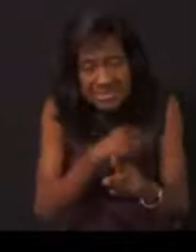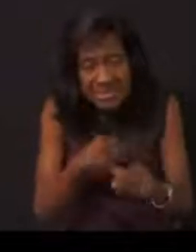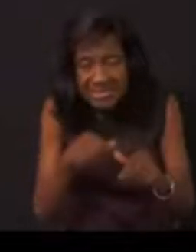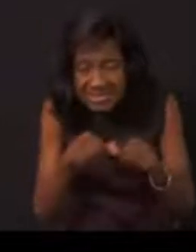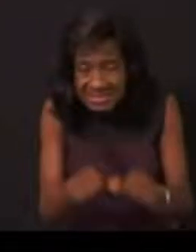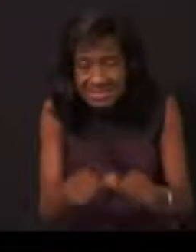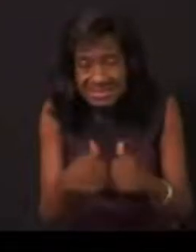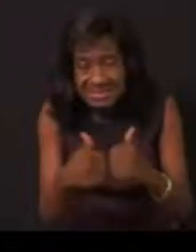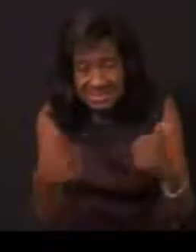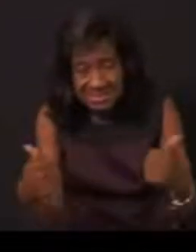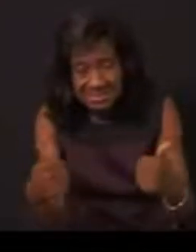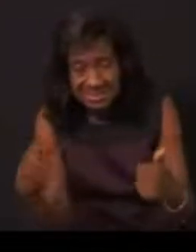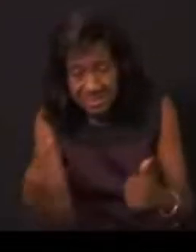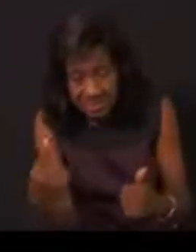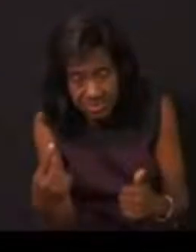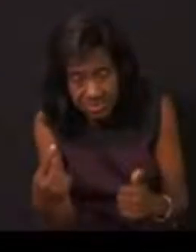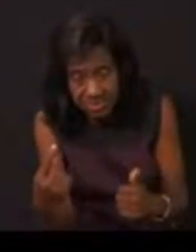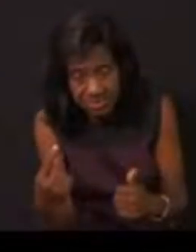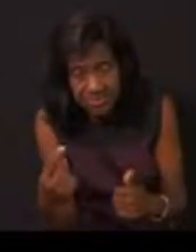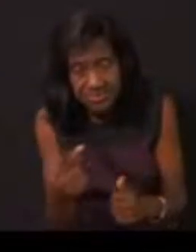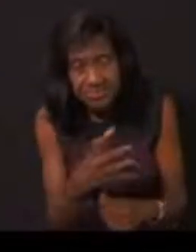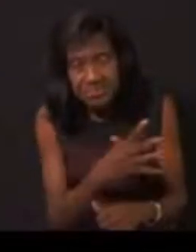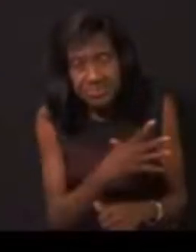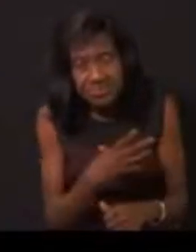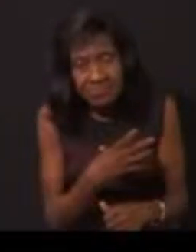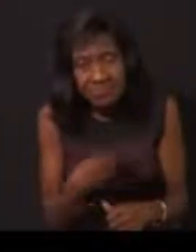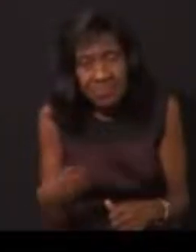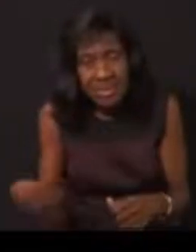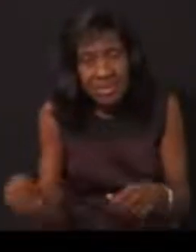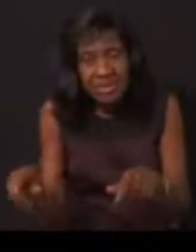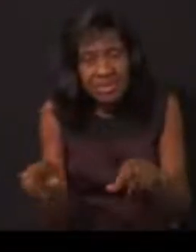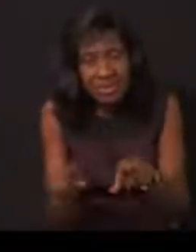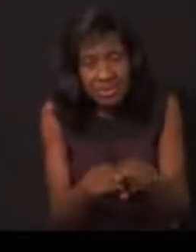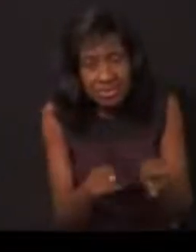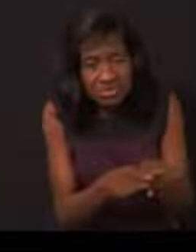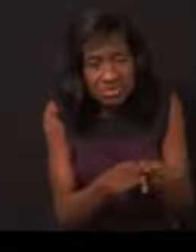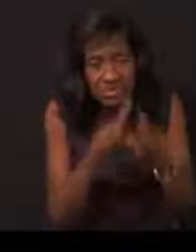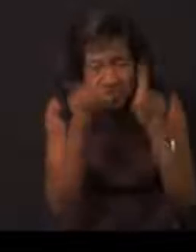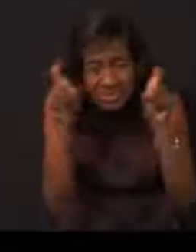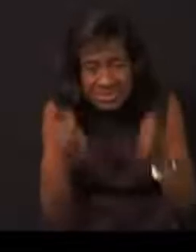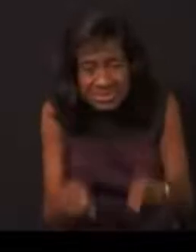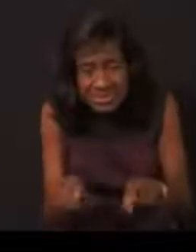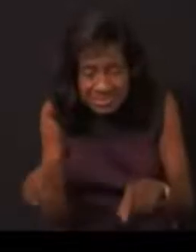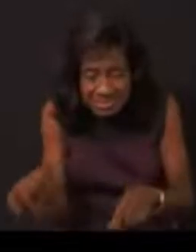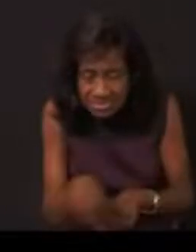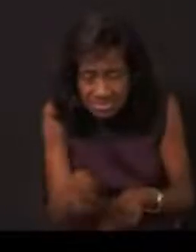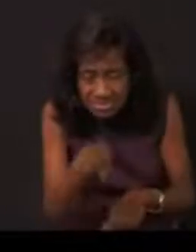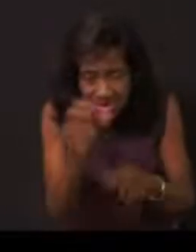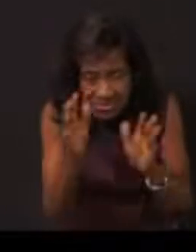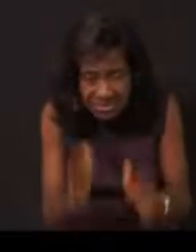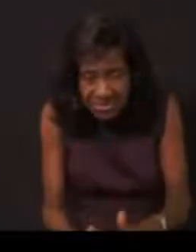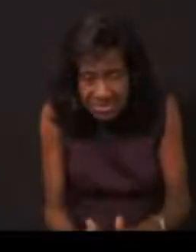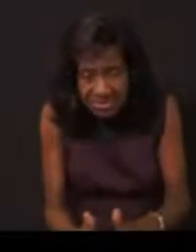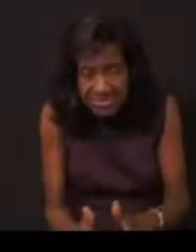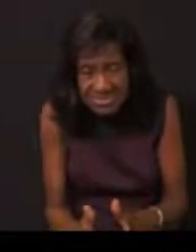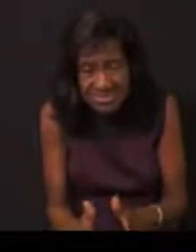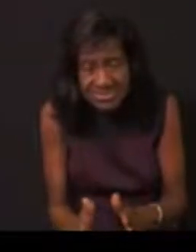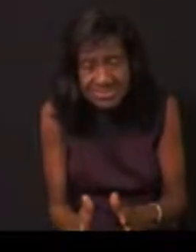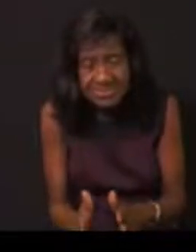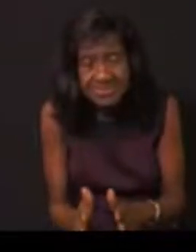are aware of. And in addition, they are testing travelers in quarantines at all stages